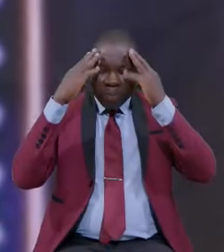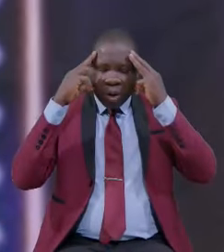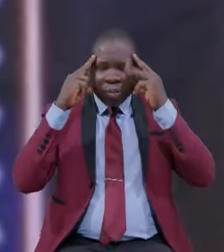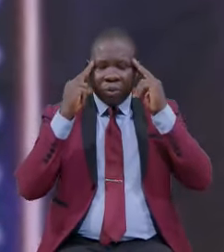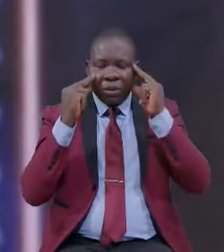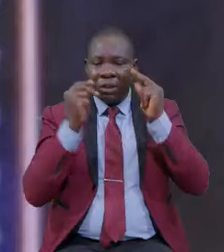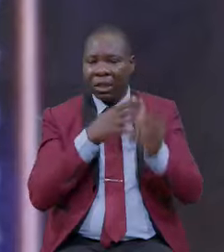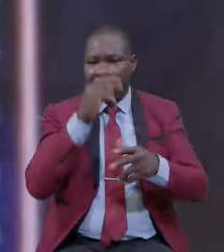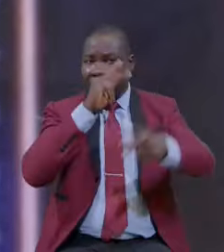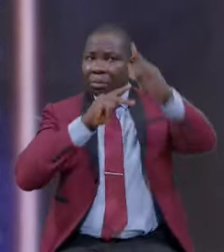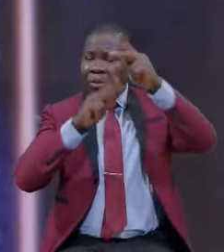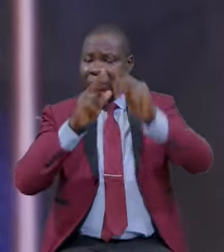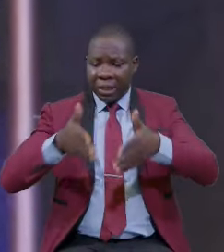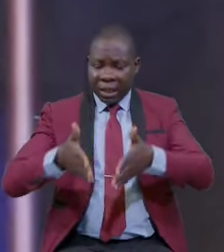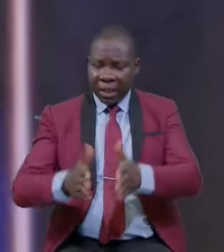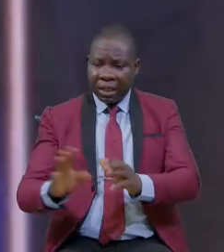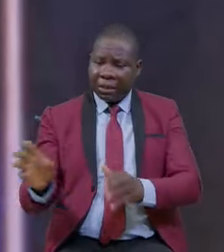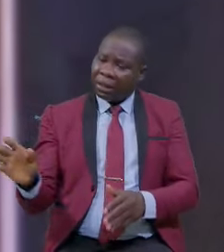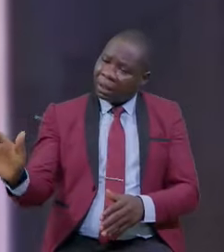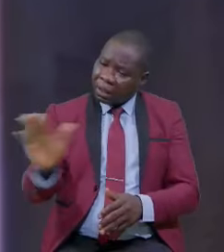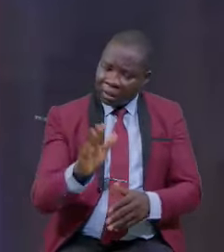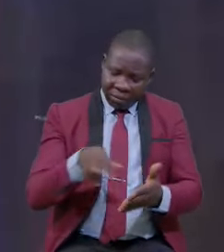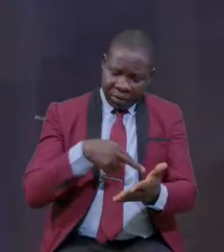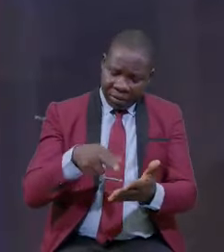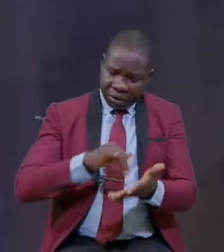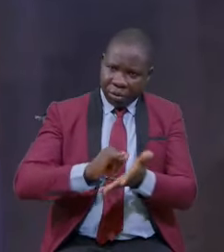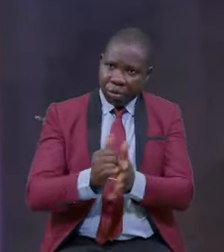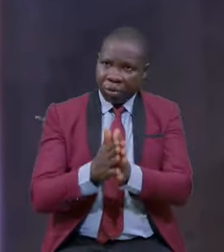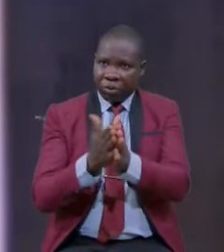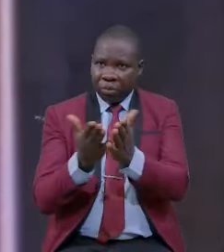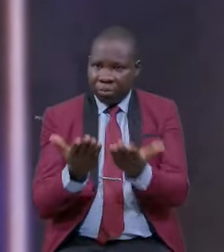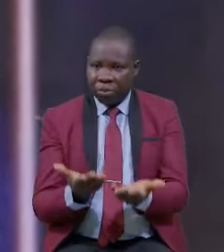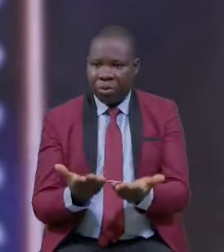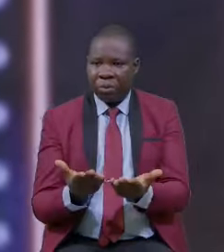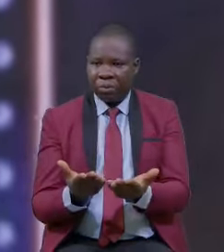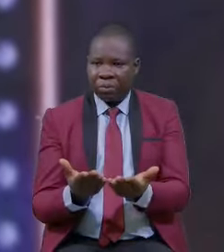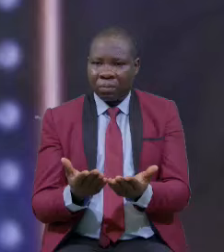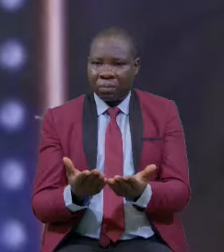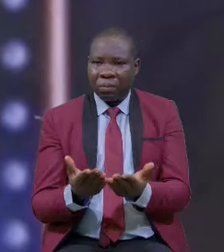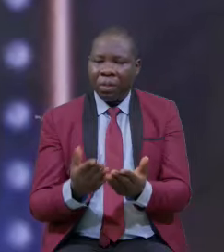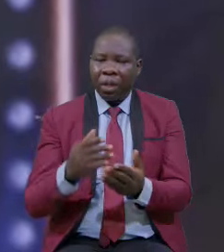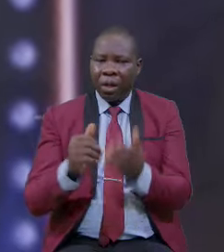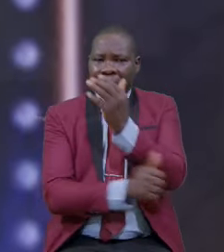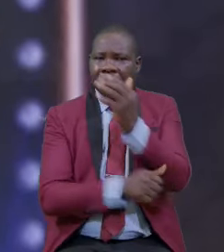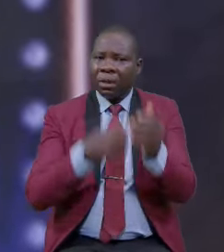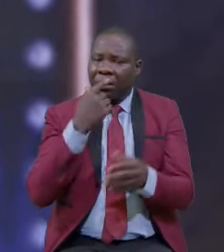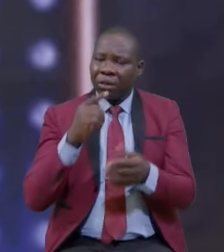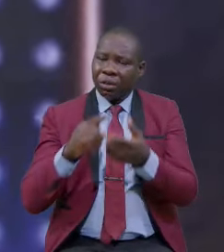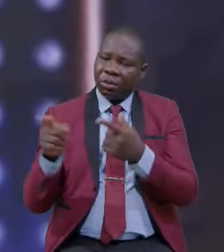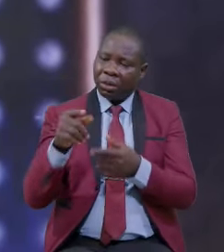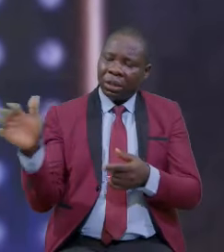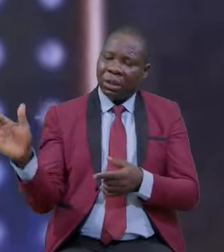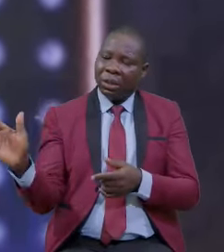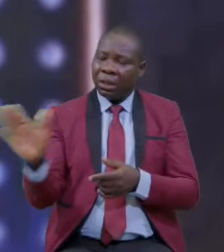basic instruction before leaving earth. Abraham says unto him, they have Moses and the prophets,